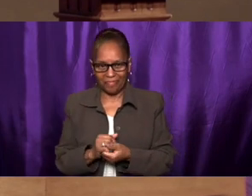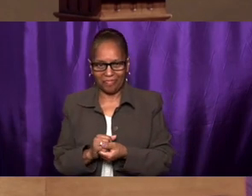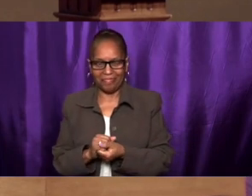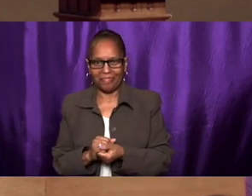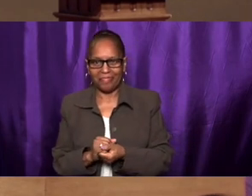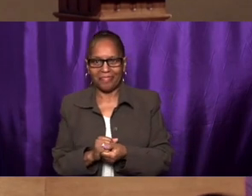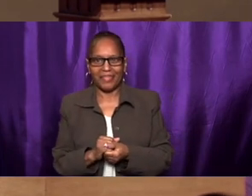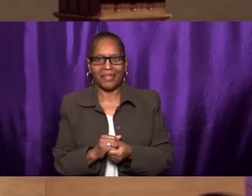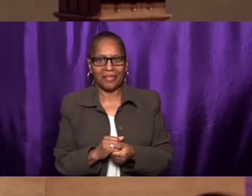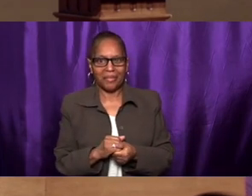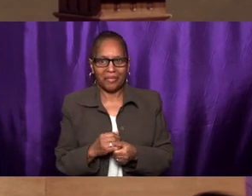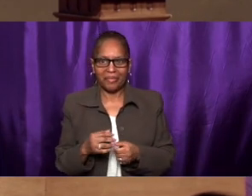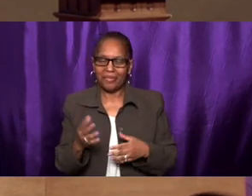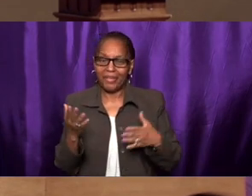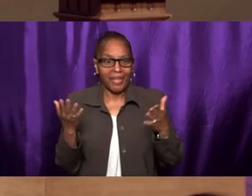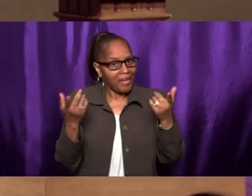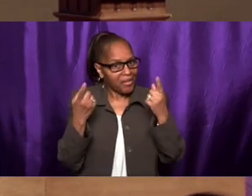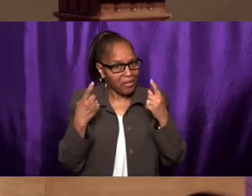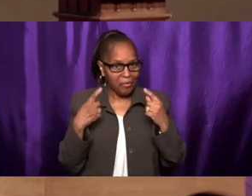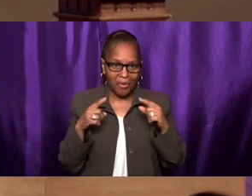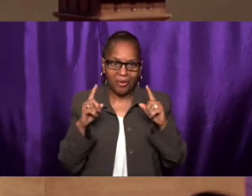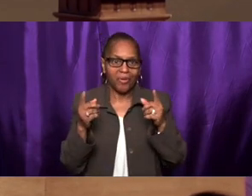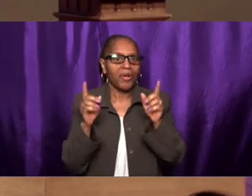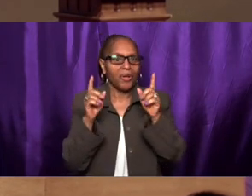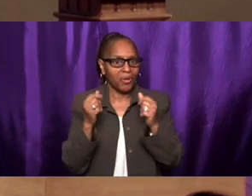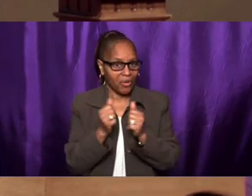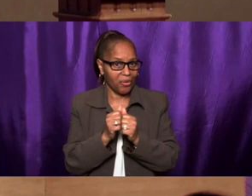Walk with me today. I don't know where I'm going to end up.